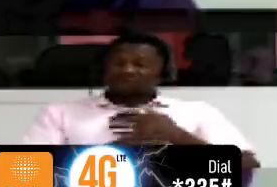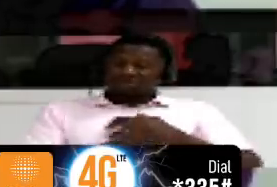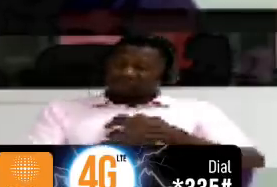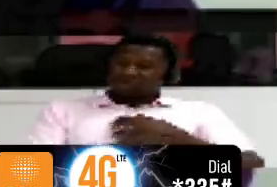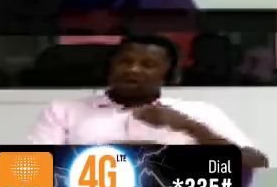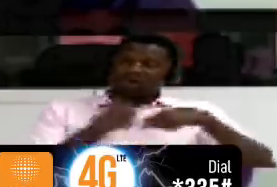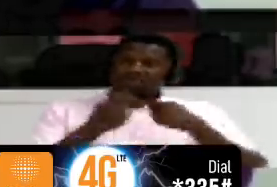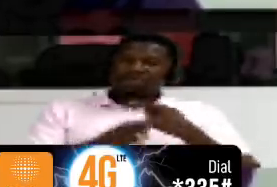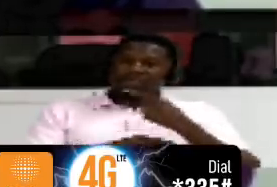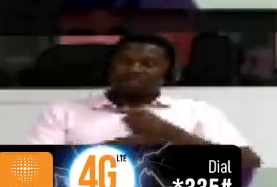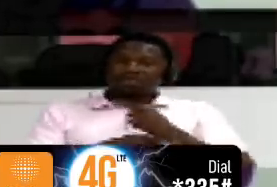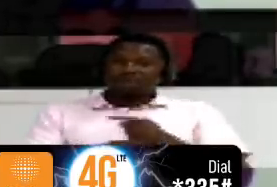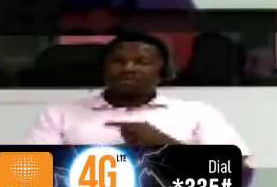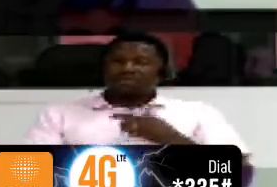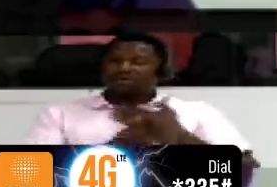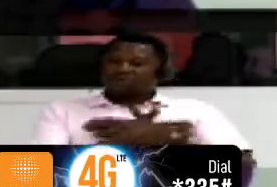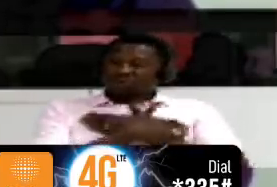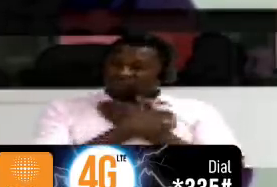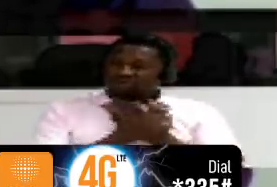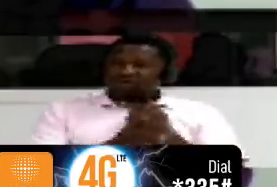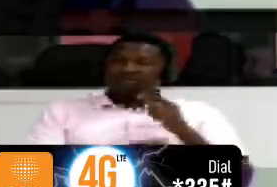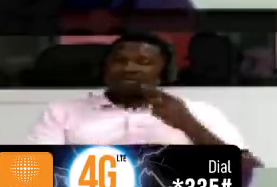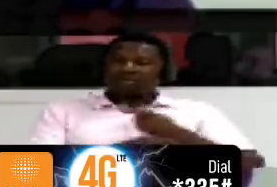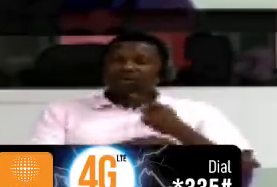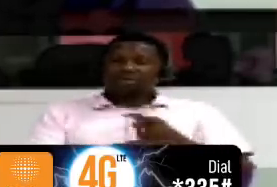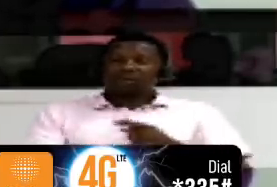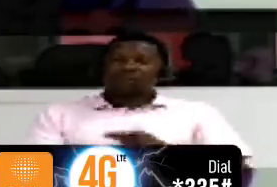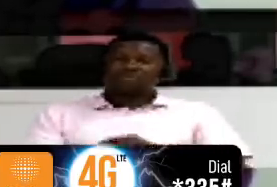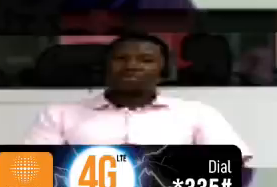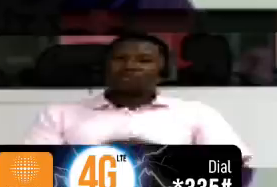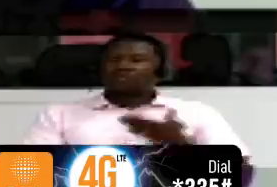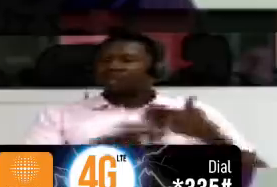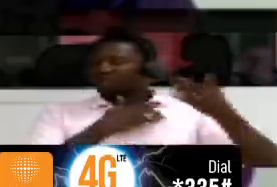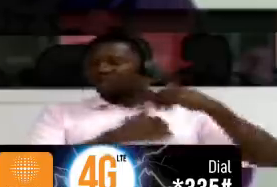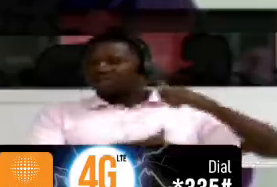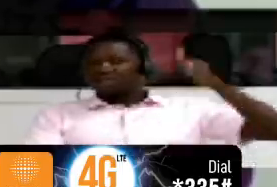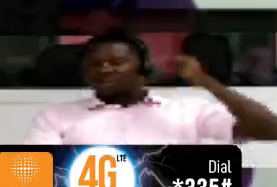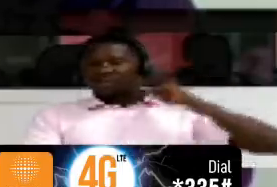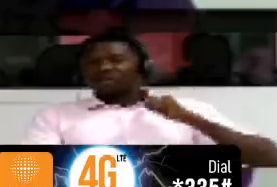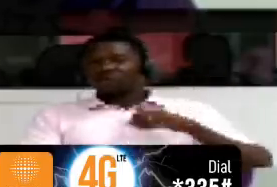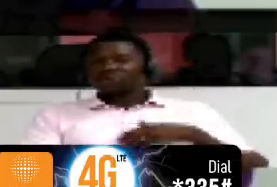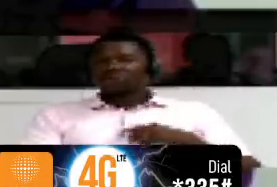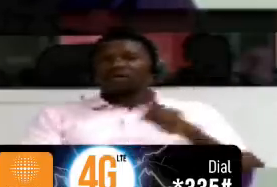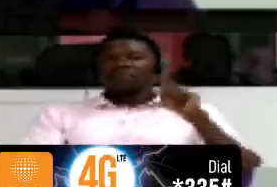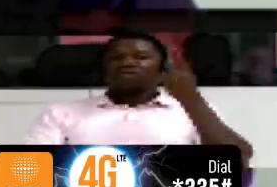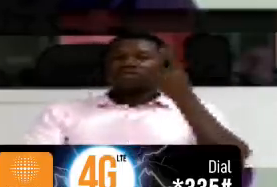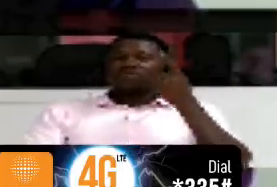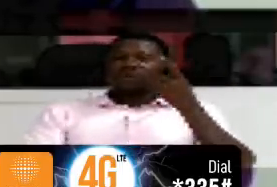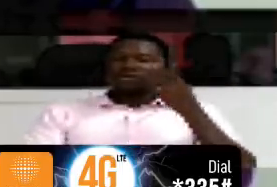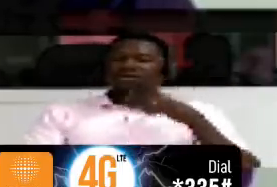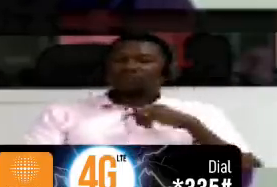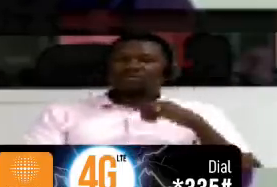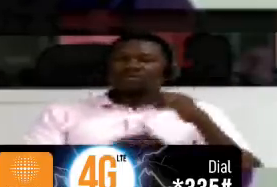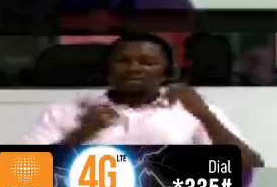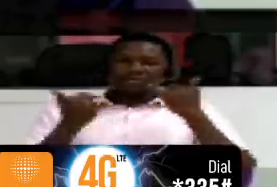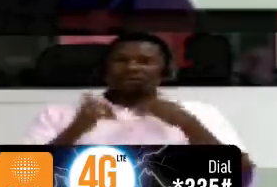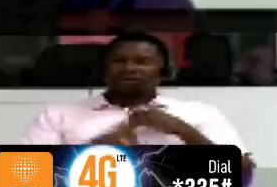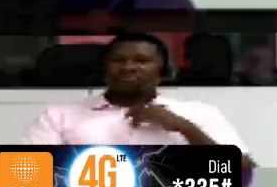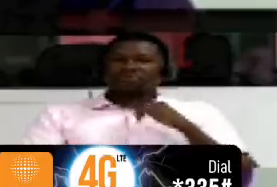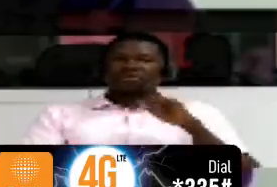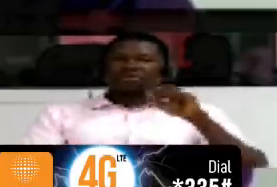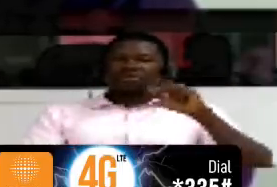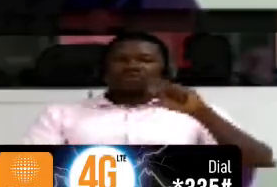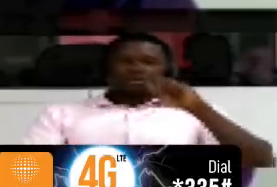loved Gambia. He loved Gambians. Ironically, yesterday was the first anniversary of his passing away, Kofi